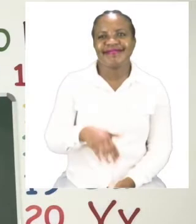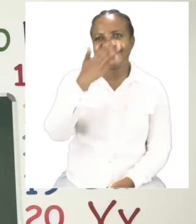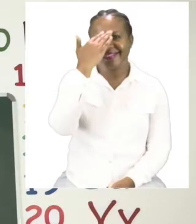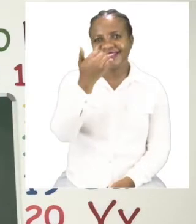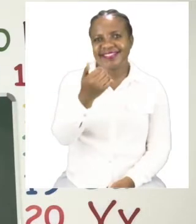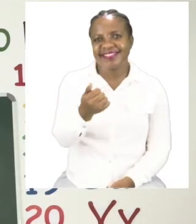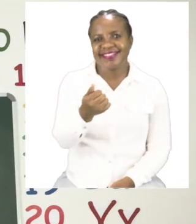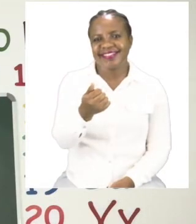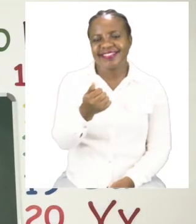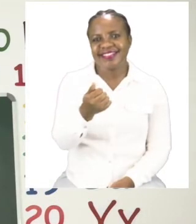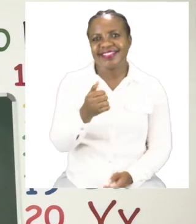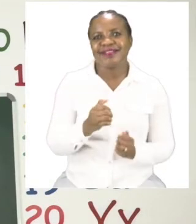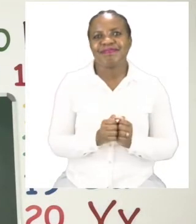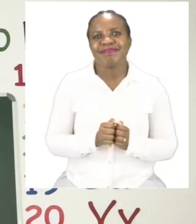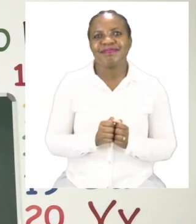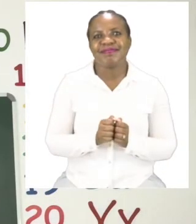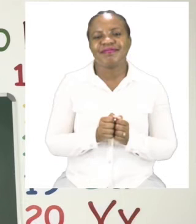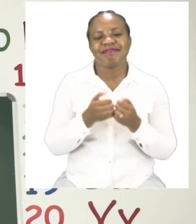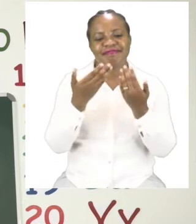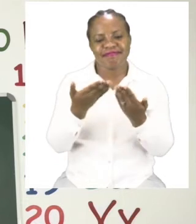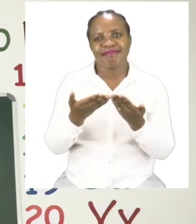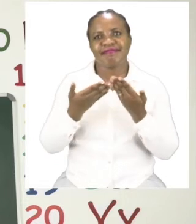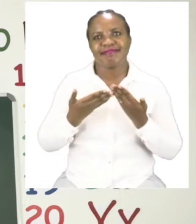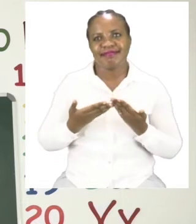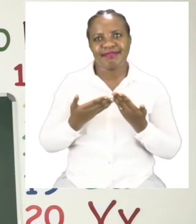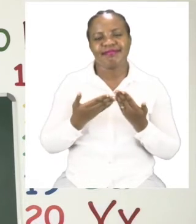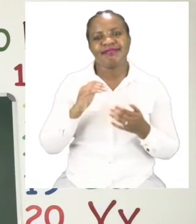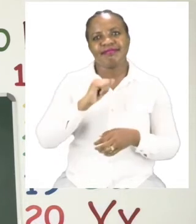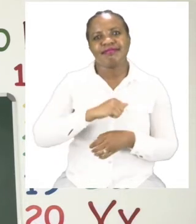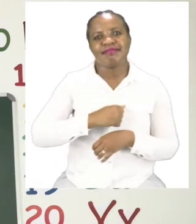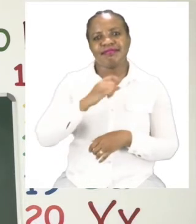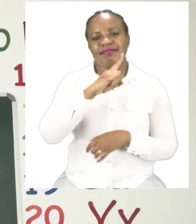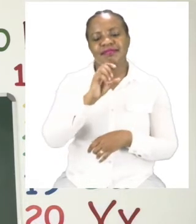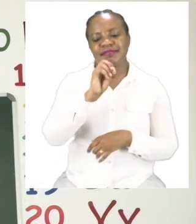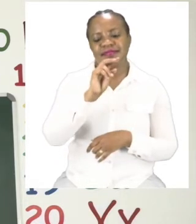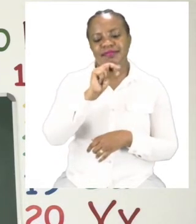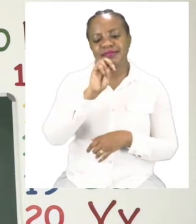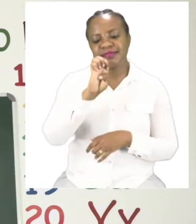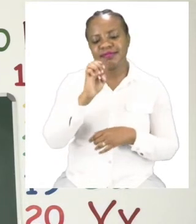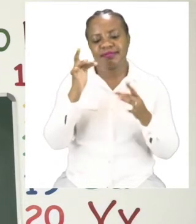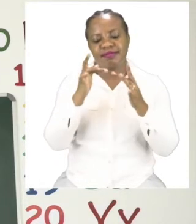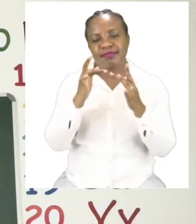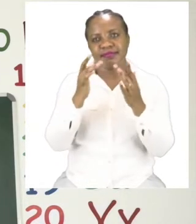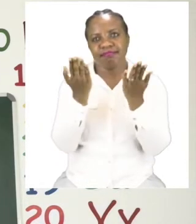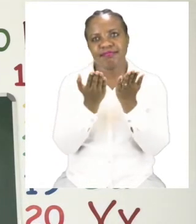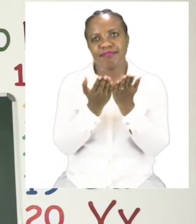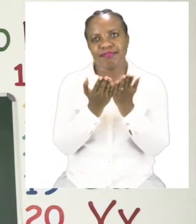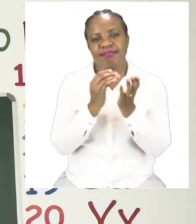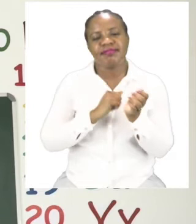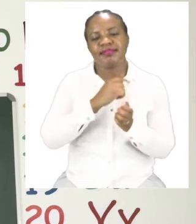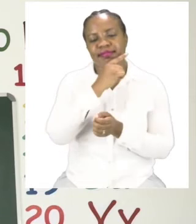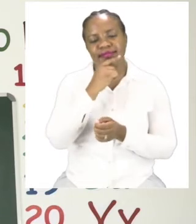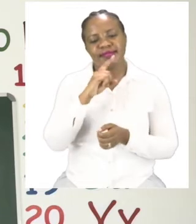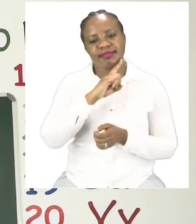Hello everyone and welcome to My Zone Online School. My name is Teacher Mutsa and